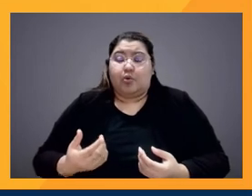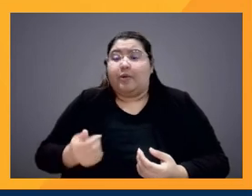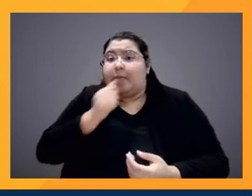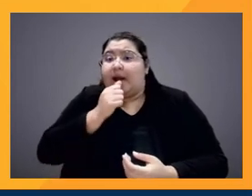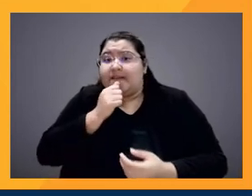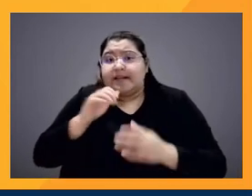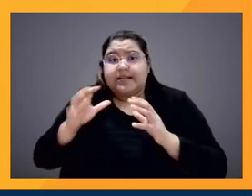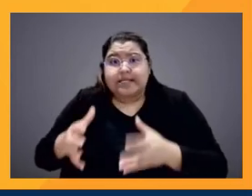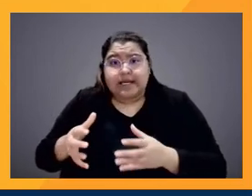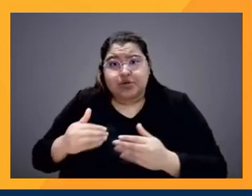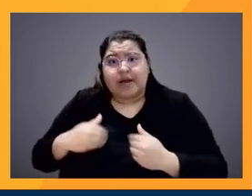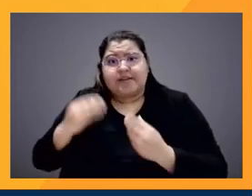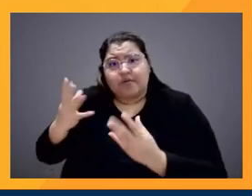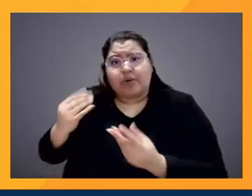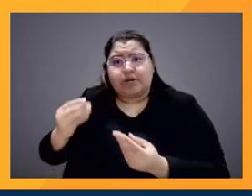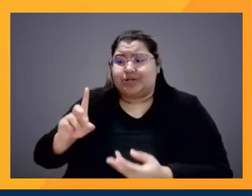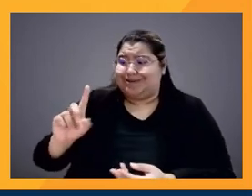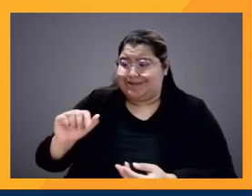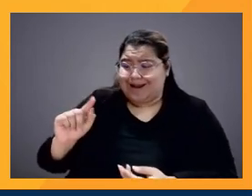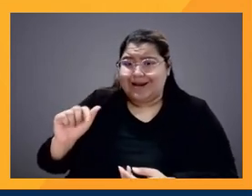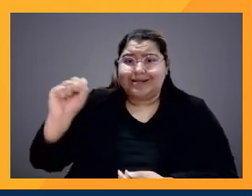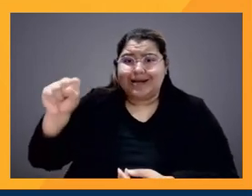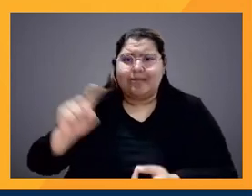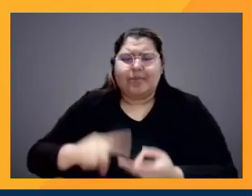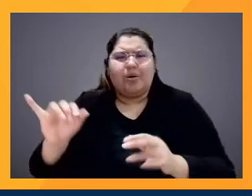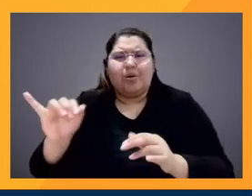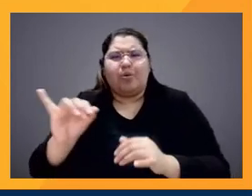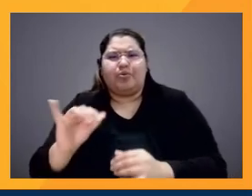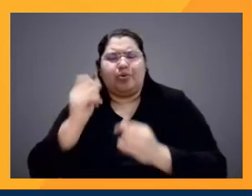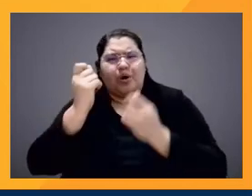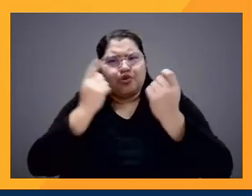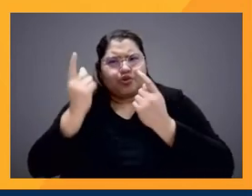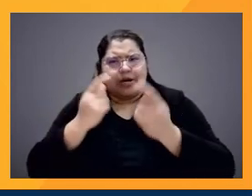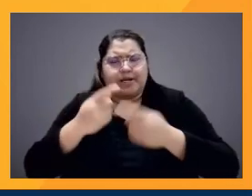take. Yeah. I want to, frankly.